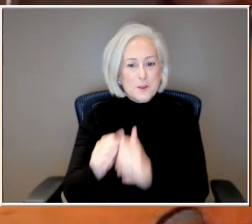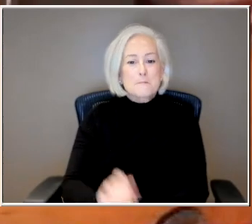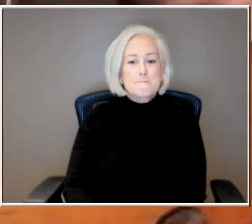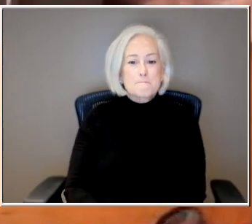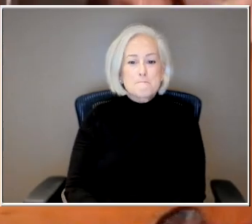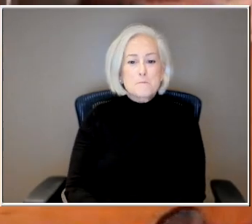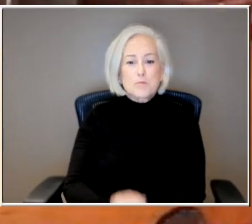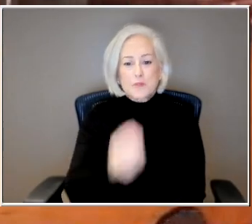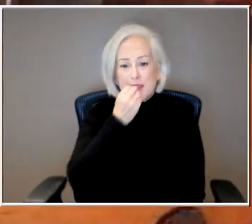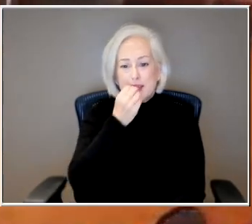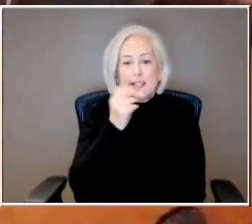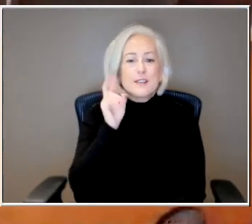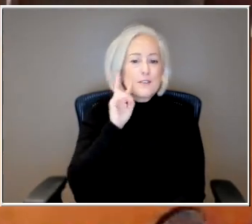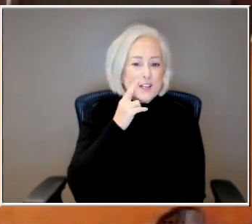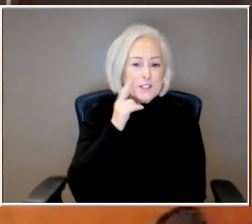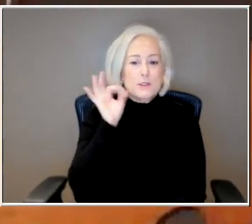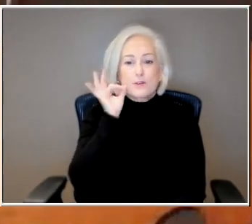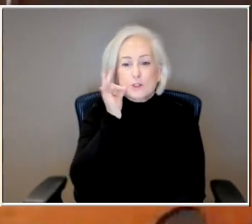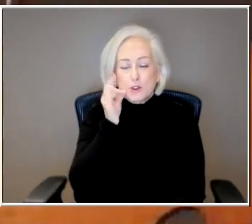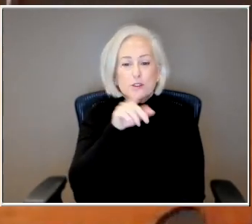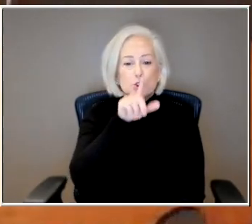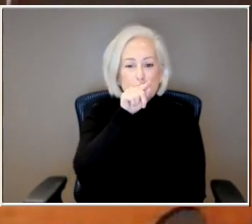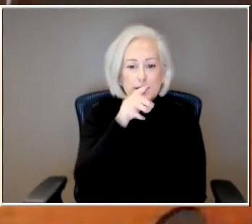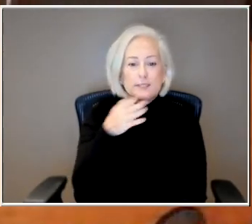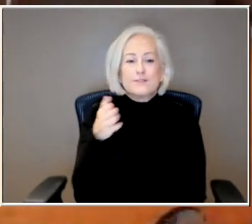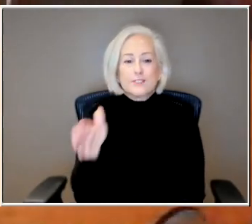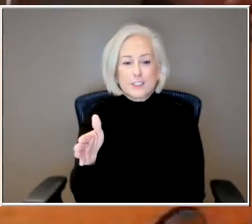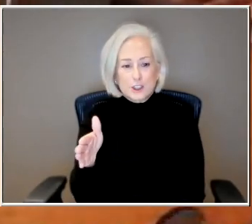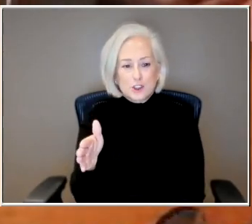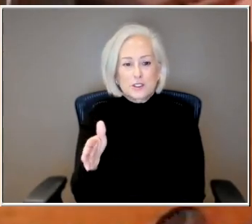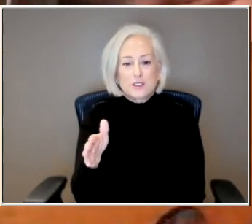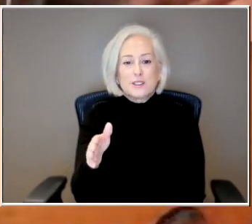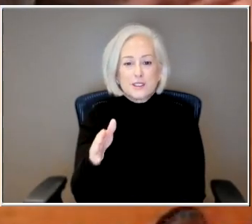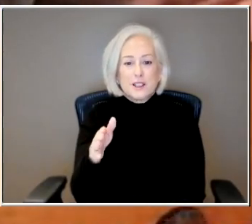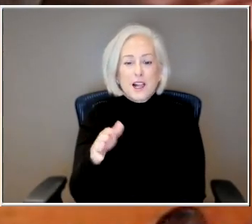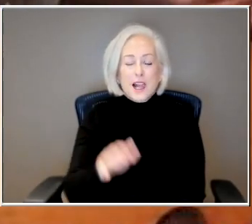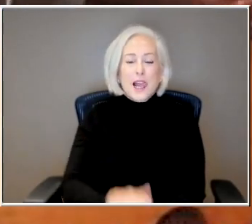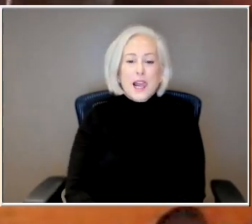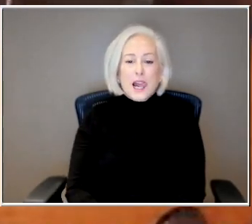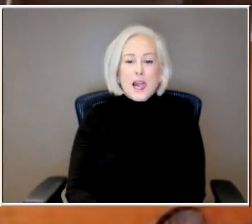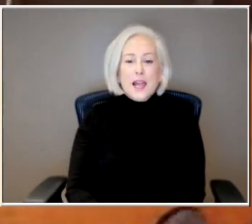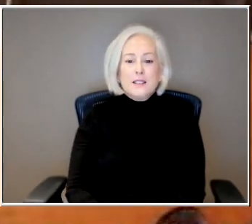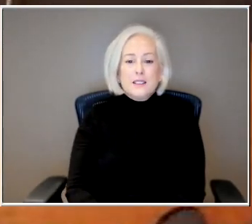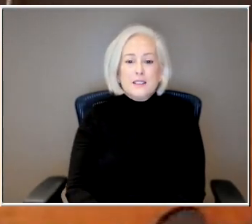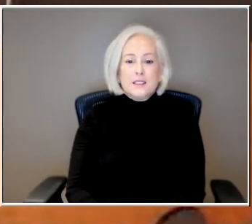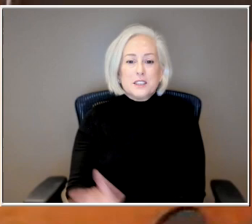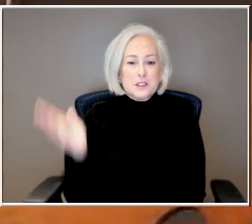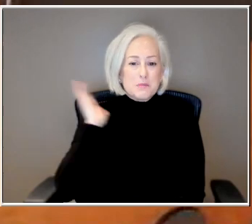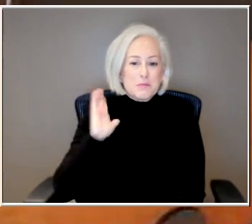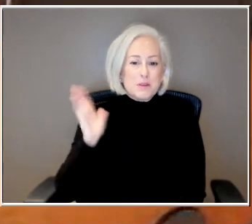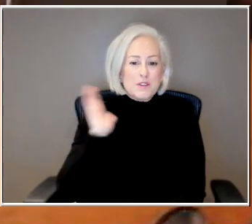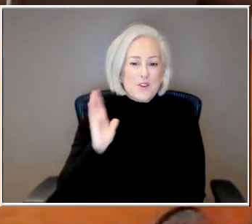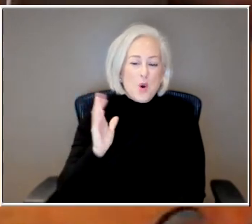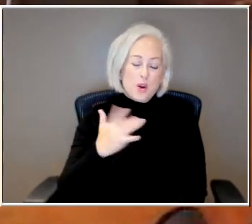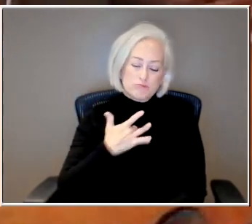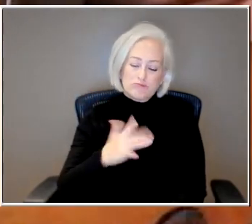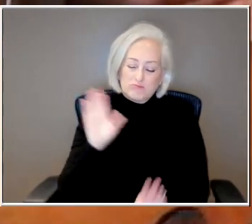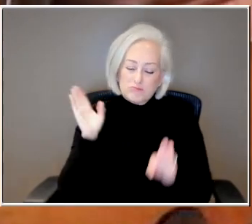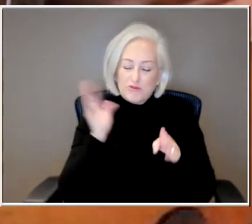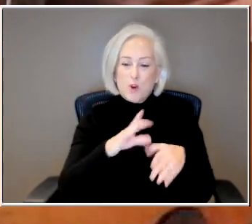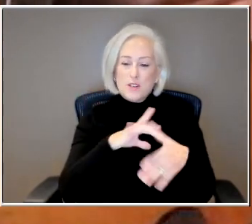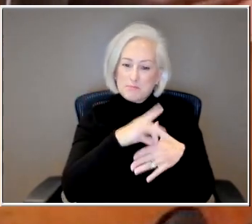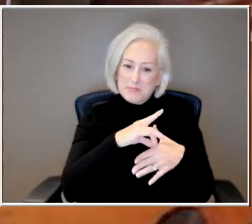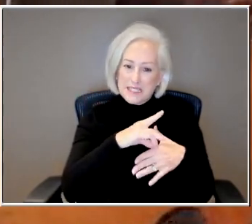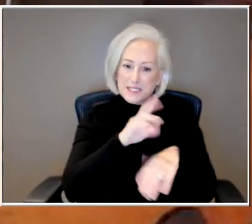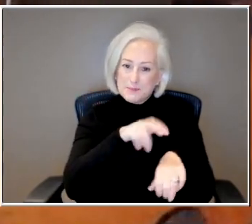lot of fruits, vegetables, chicken, fish, stuff where before I was always a meat and a potato guy. And I